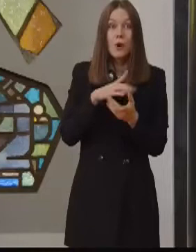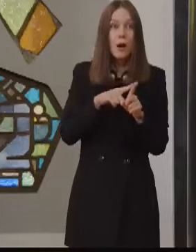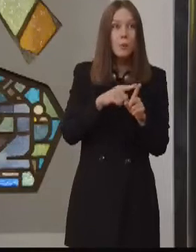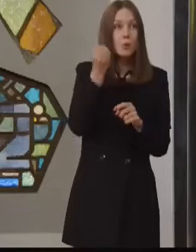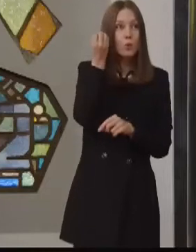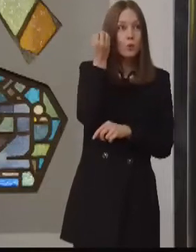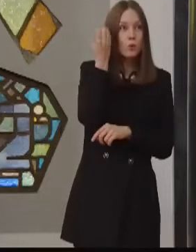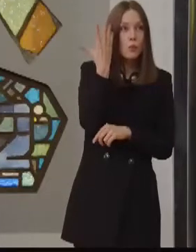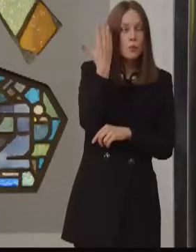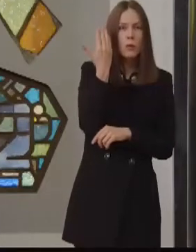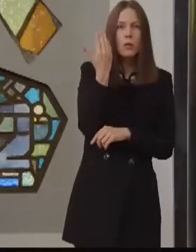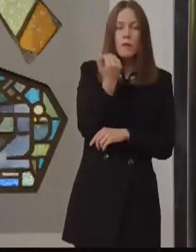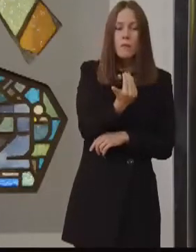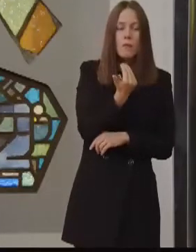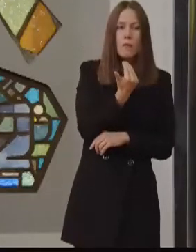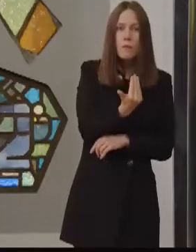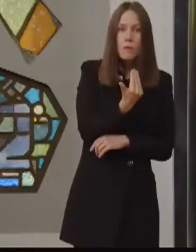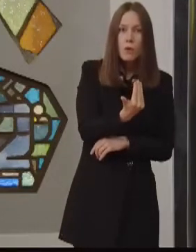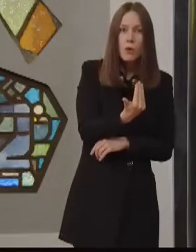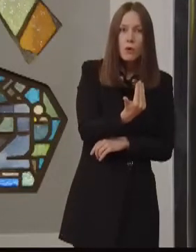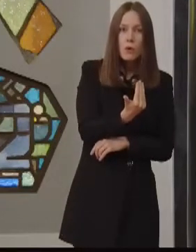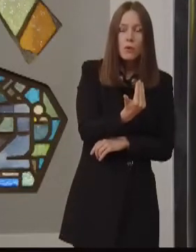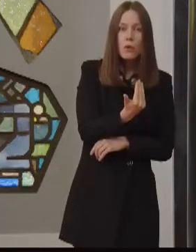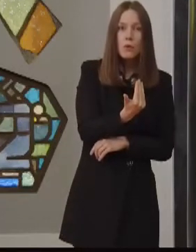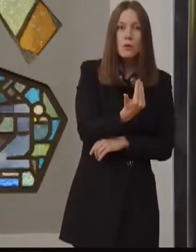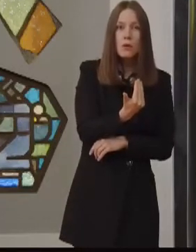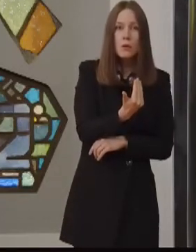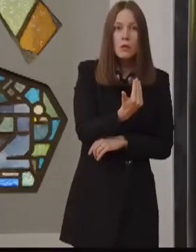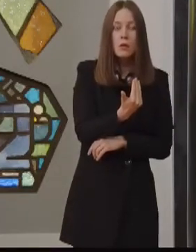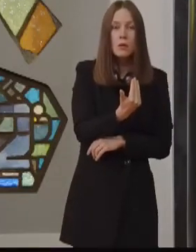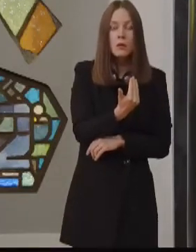through the very beginning, from